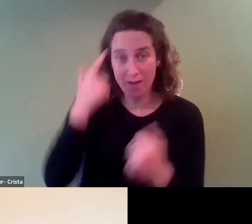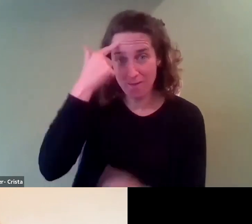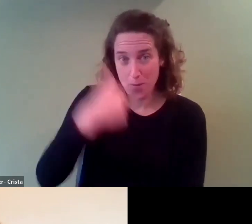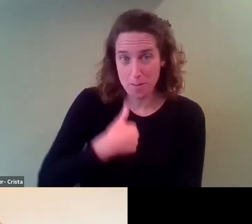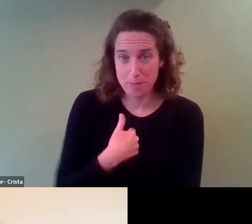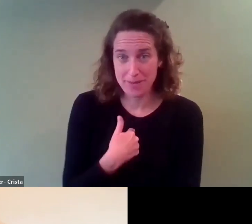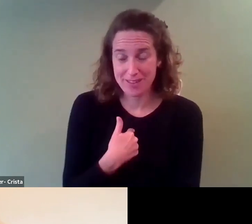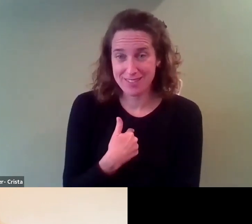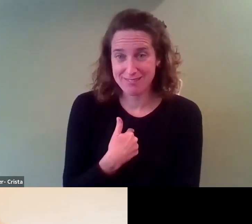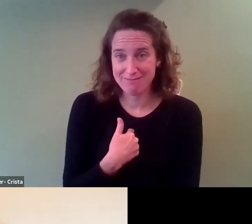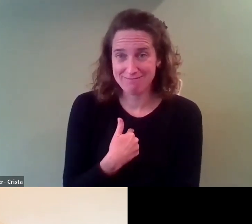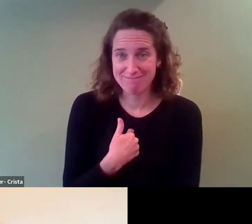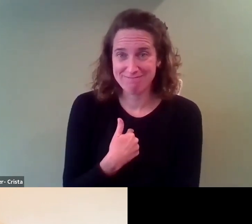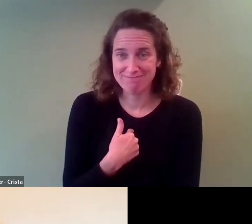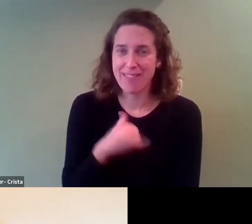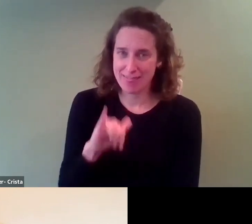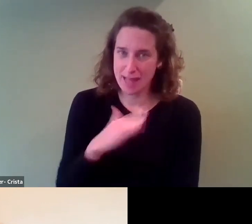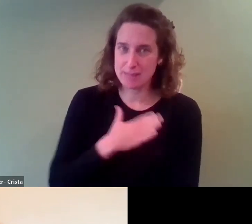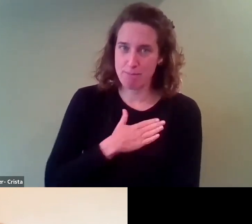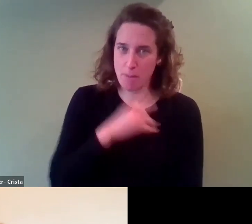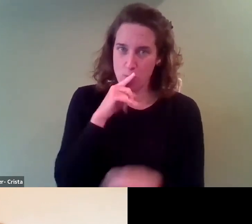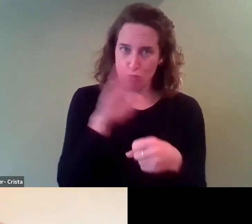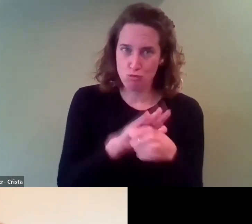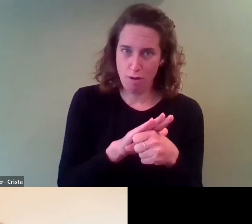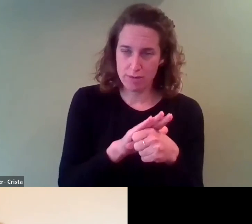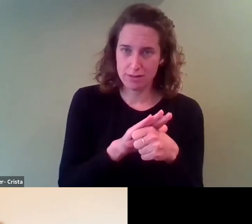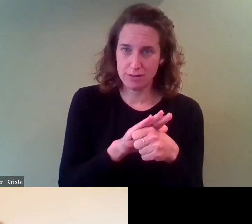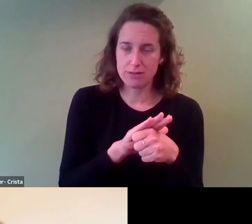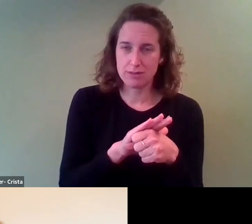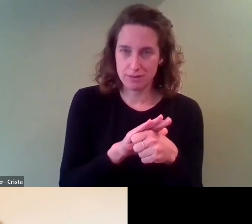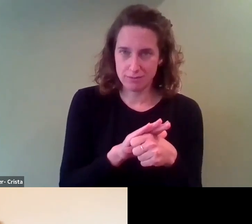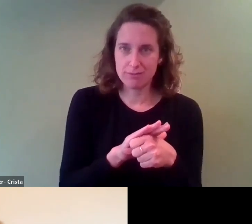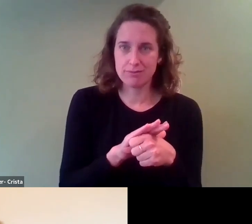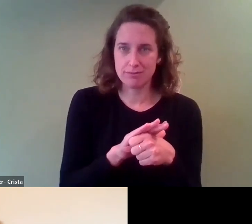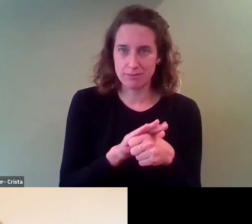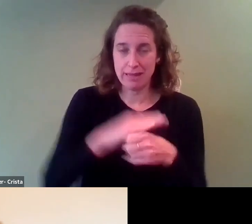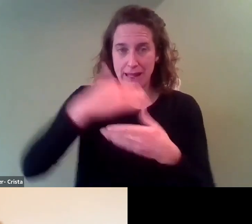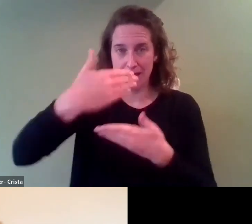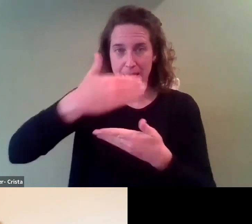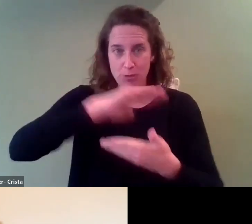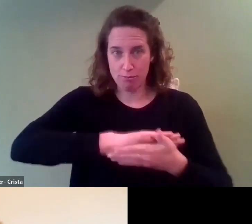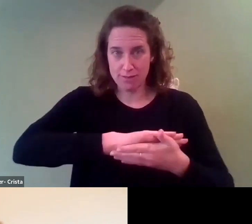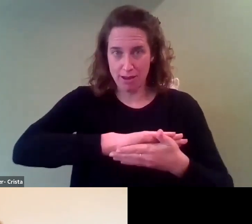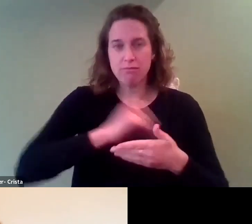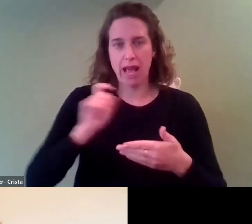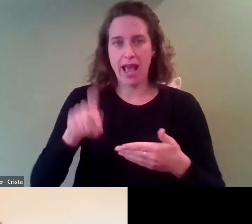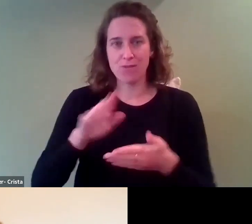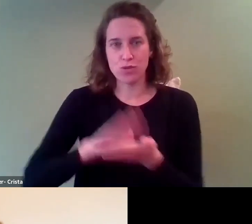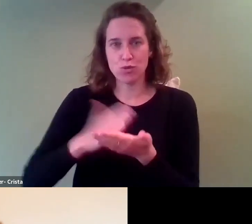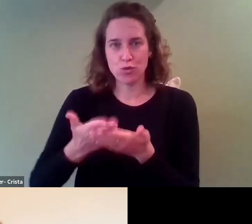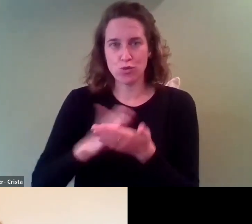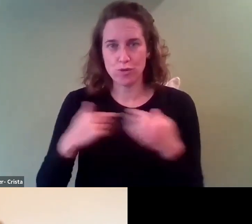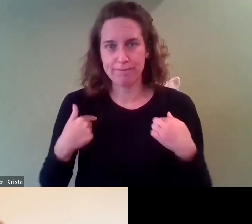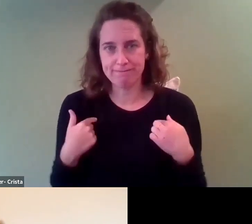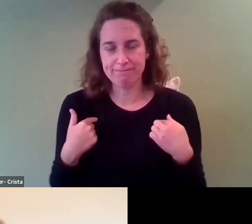is that promise I made is really what forces me to make sure laptop down, time to leave